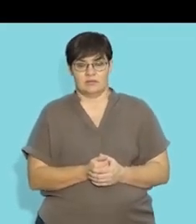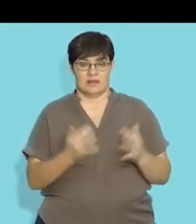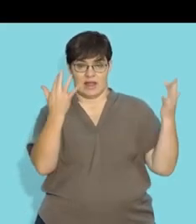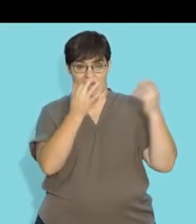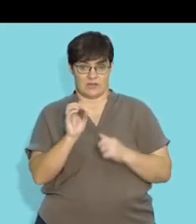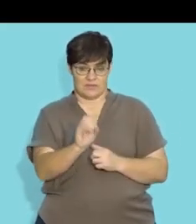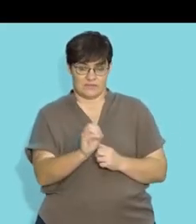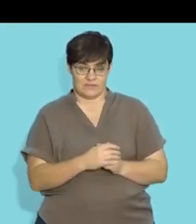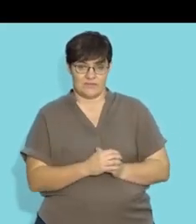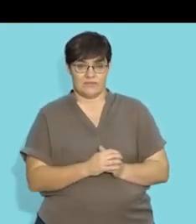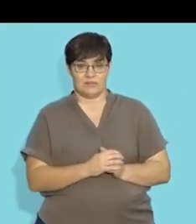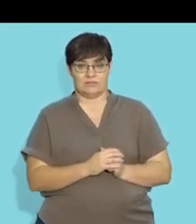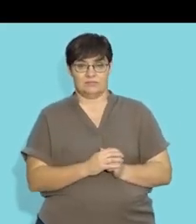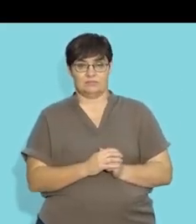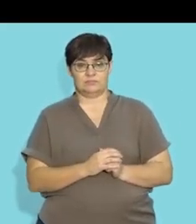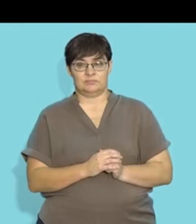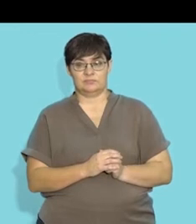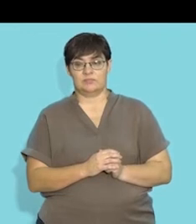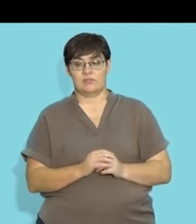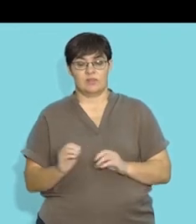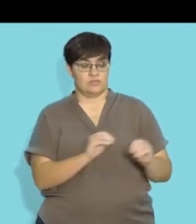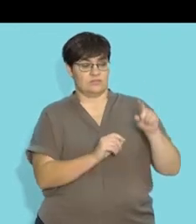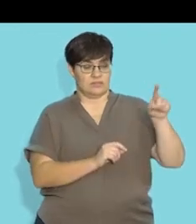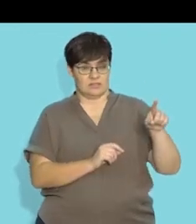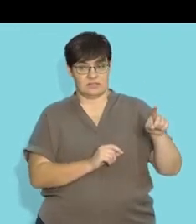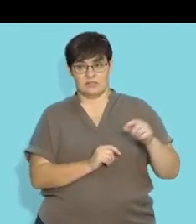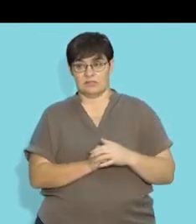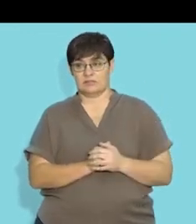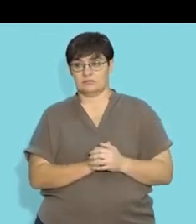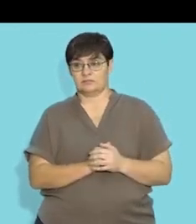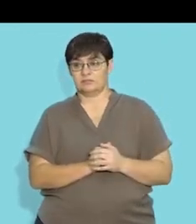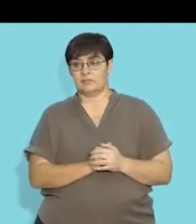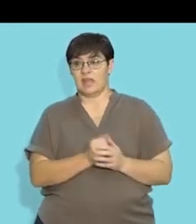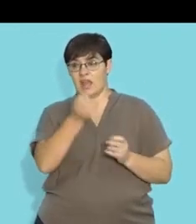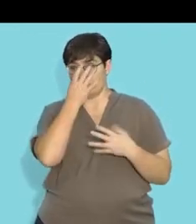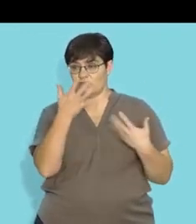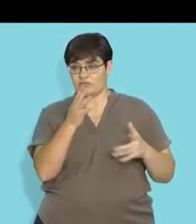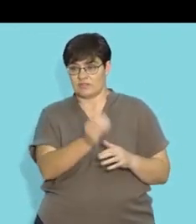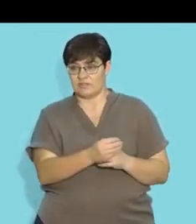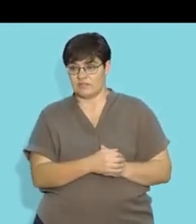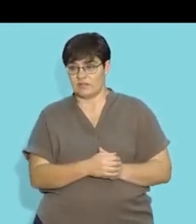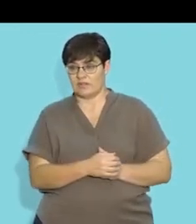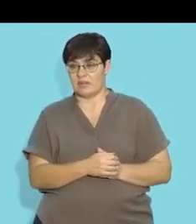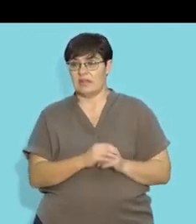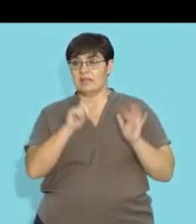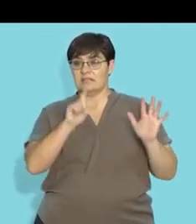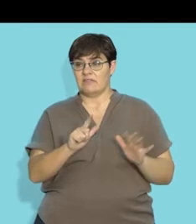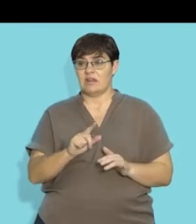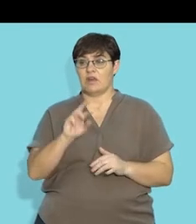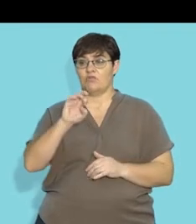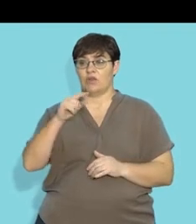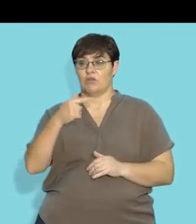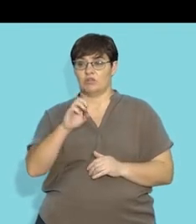So we have our calculator. So you can say shift A. We already have the data. 7